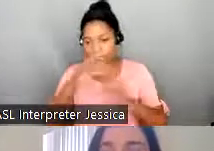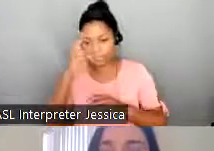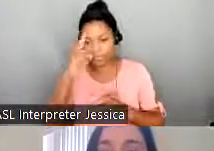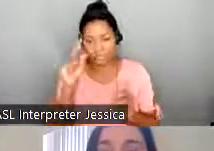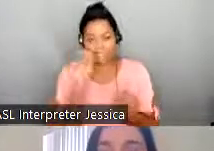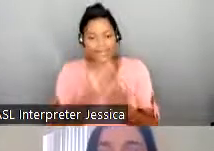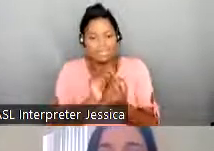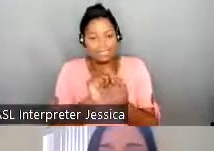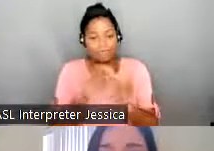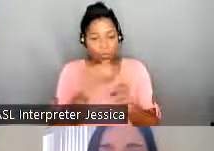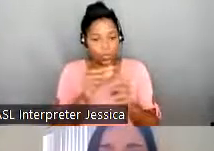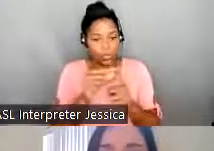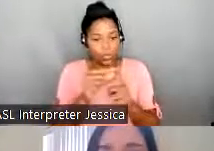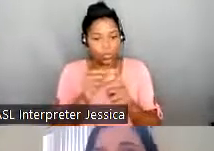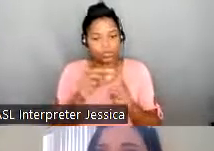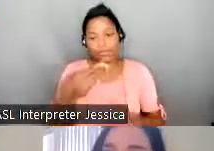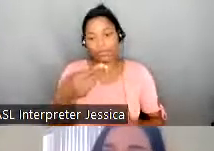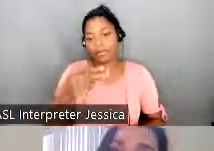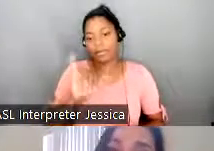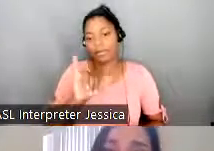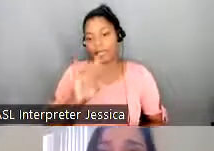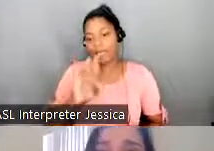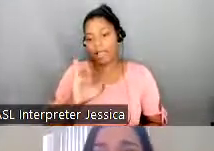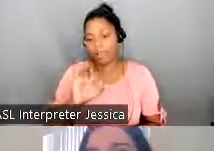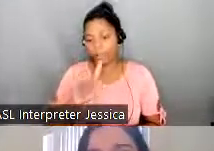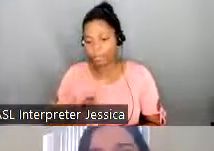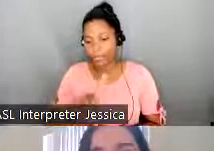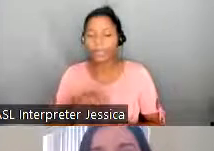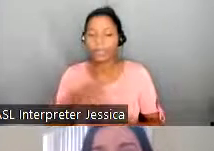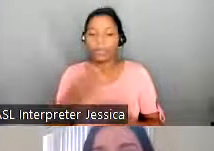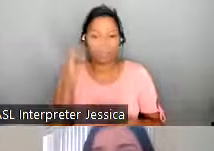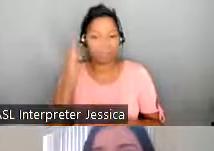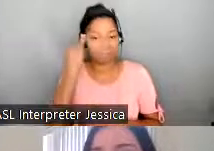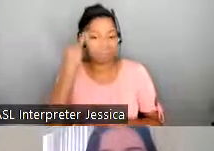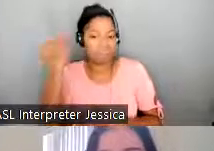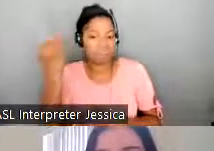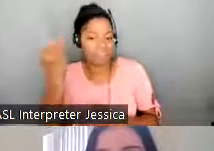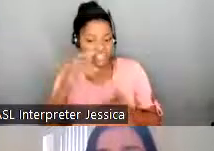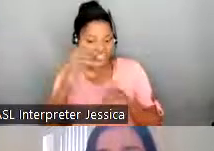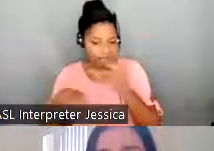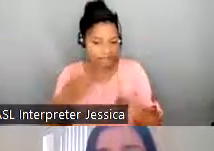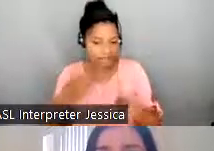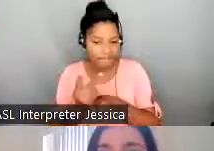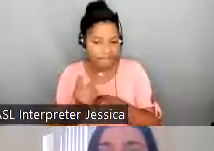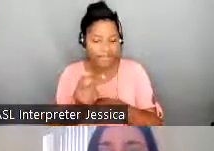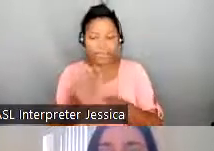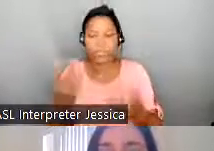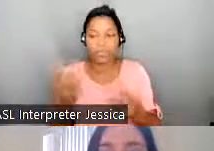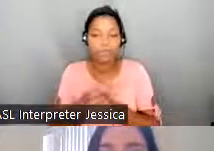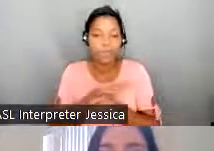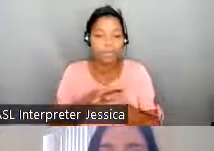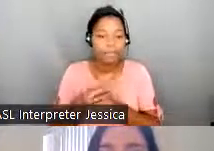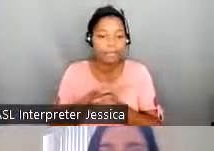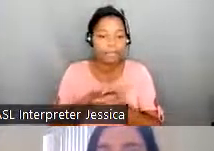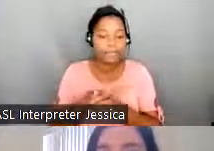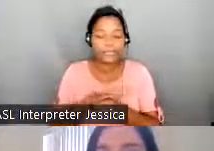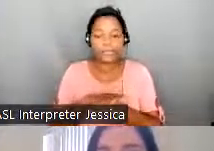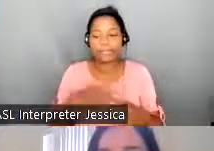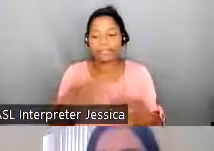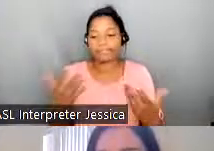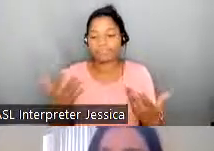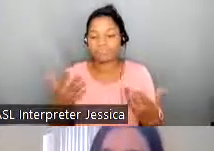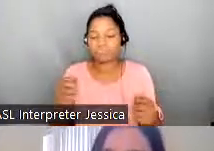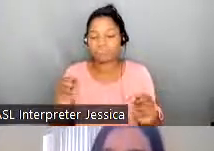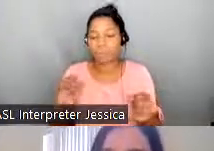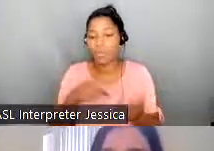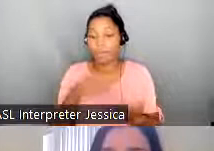like hybrid, or filter by intervention type, or partners involved, or geographic population served, and then